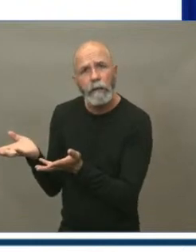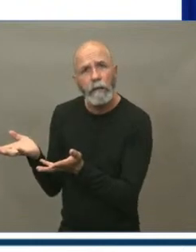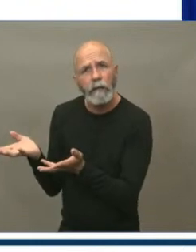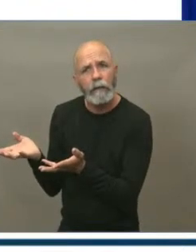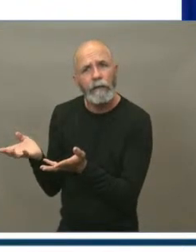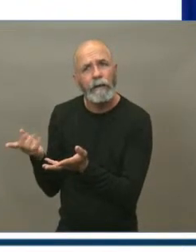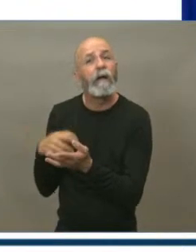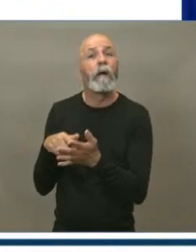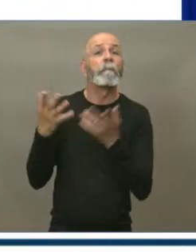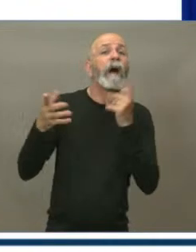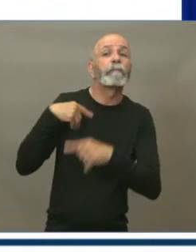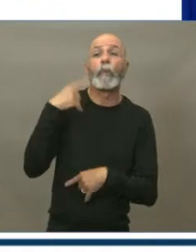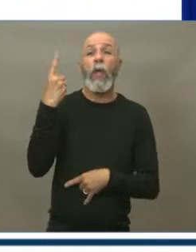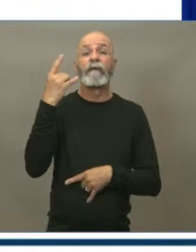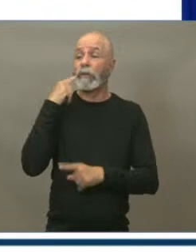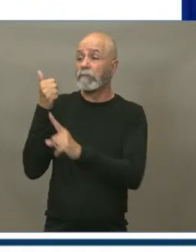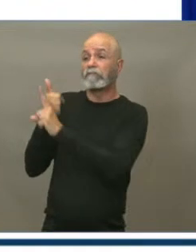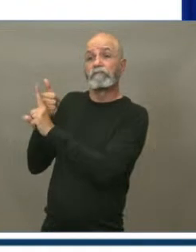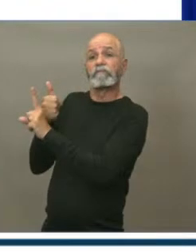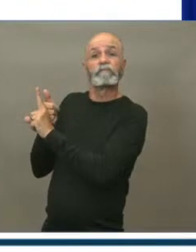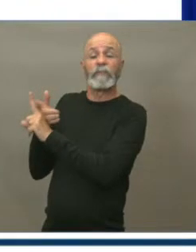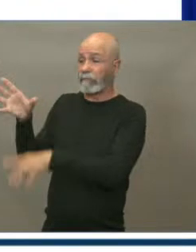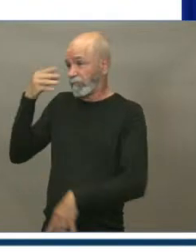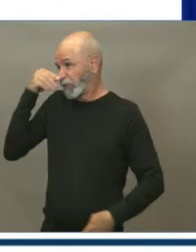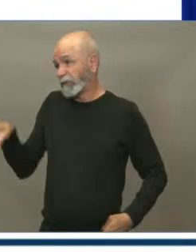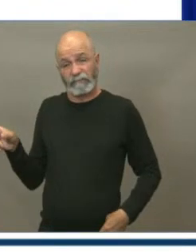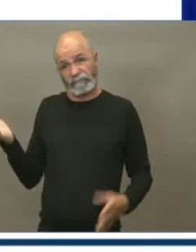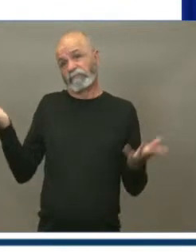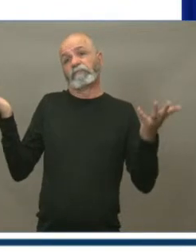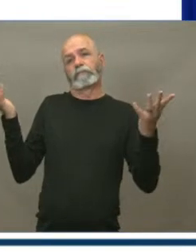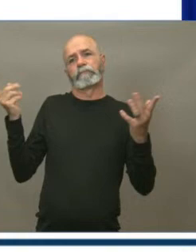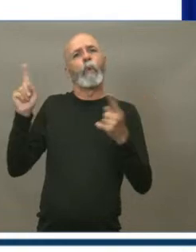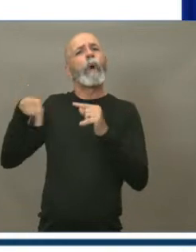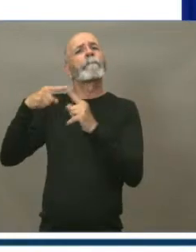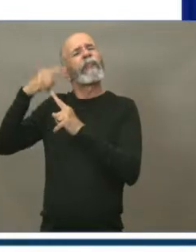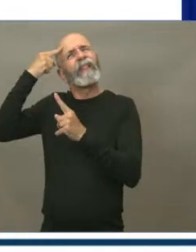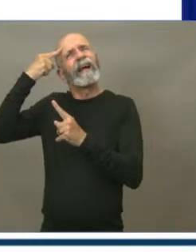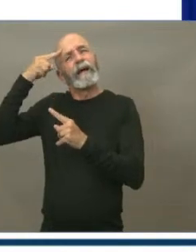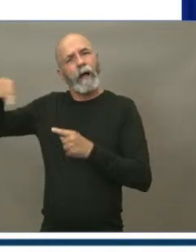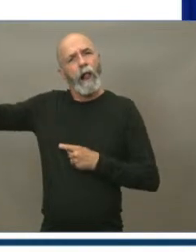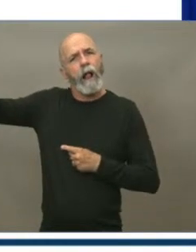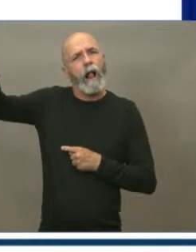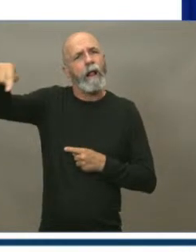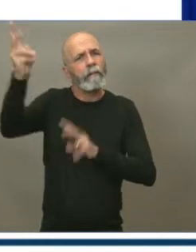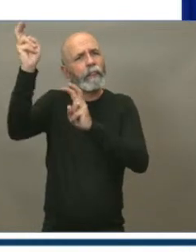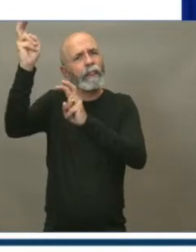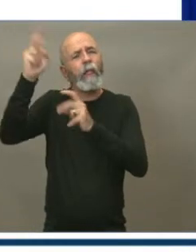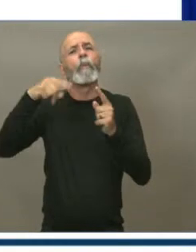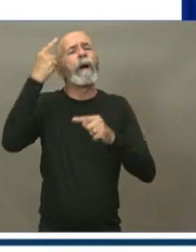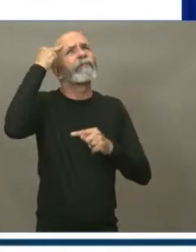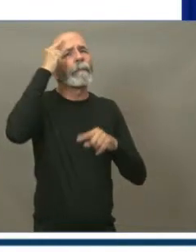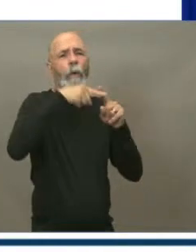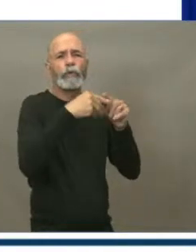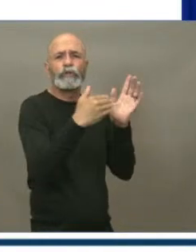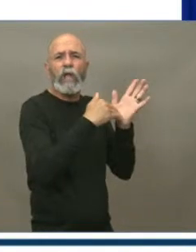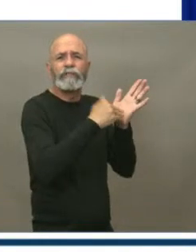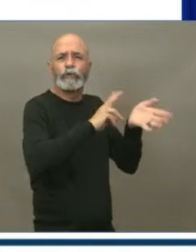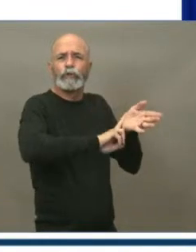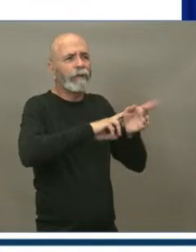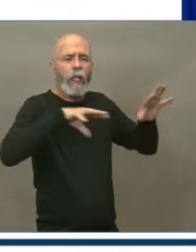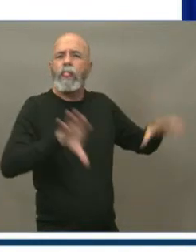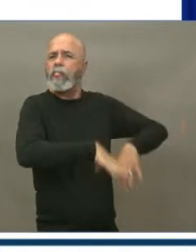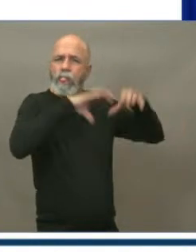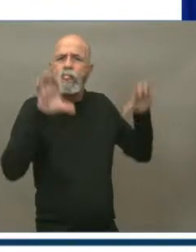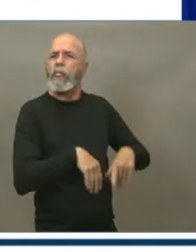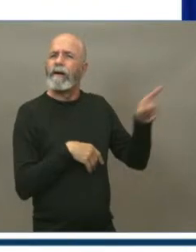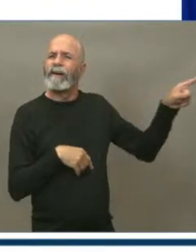yourself, please think of others, especially our frontline workers. This is the end of Nurses Week, and I want to thank all of our